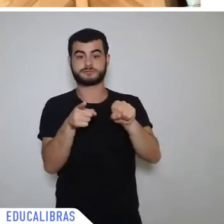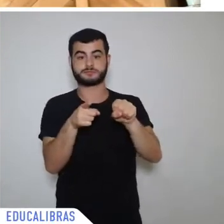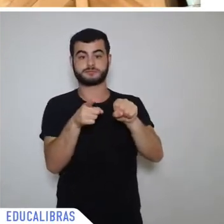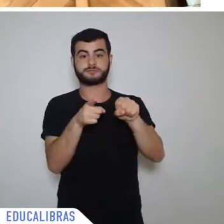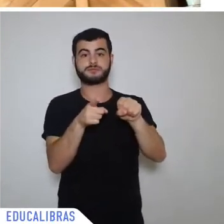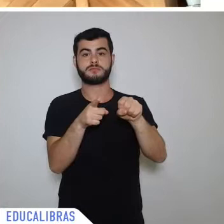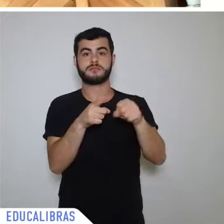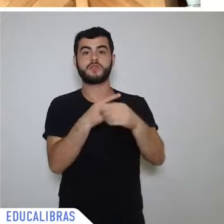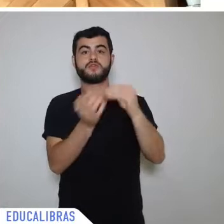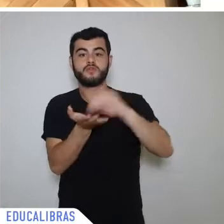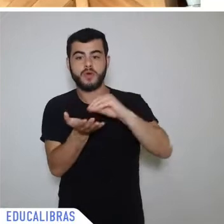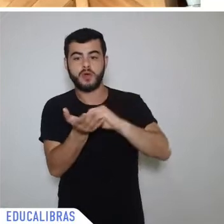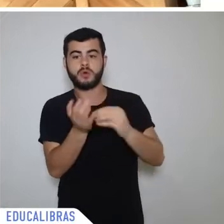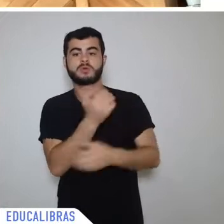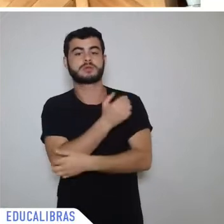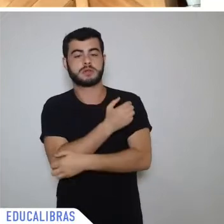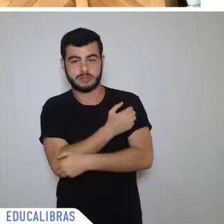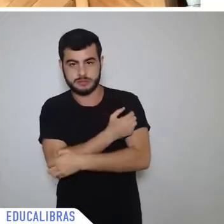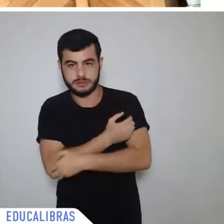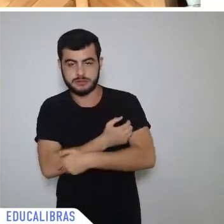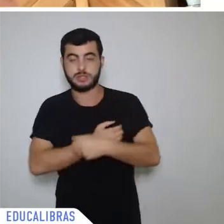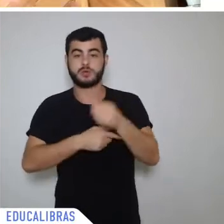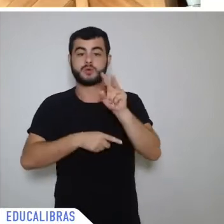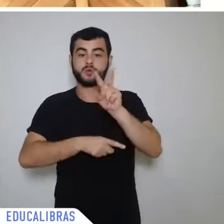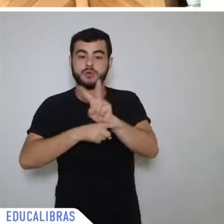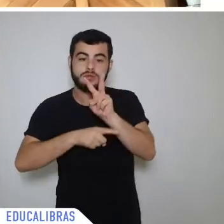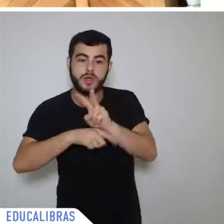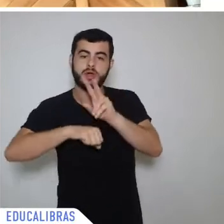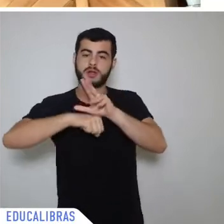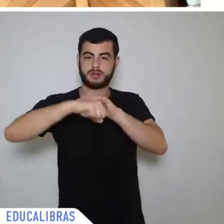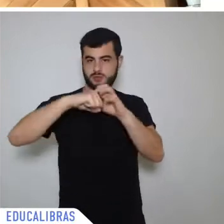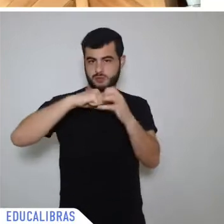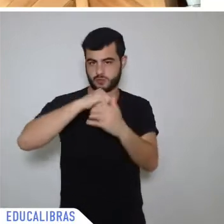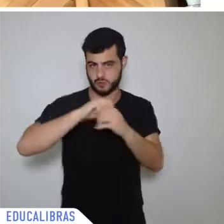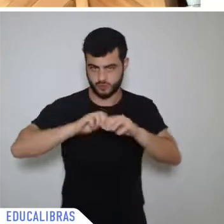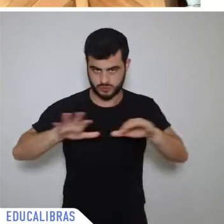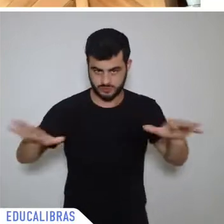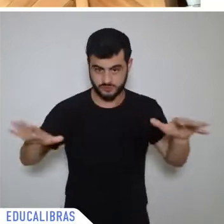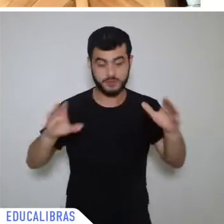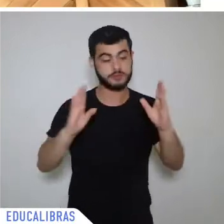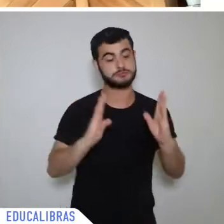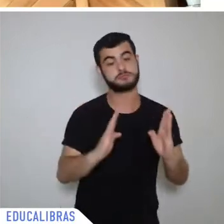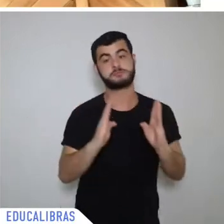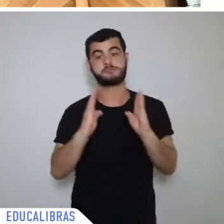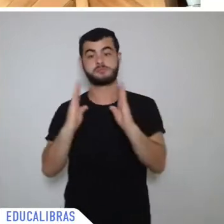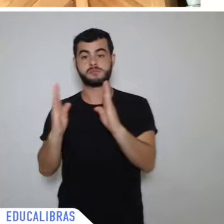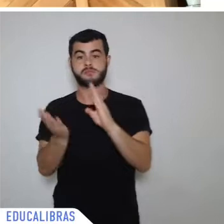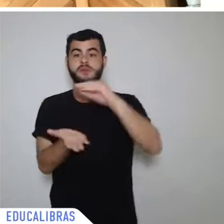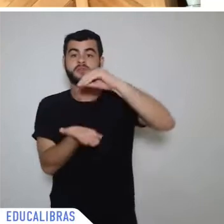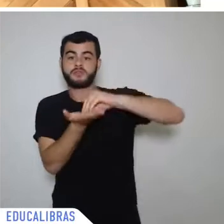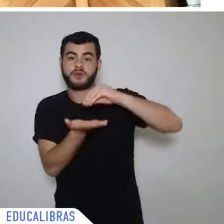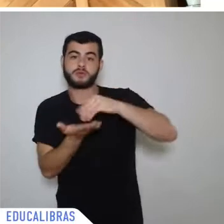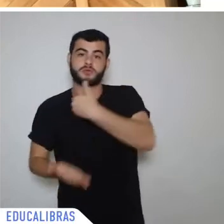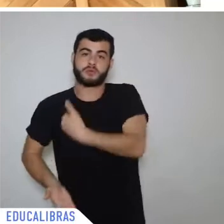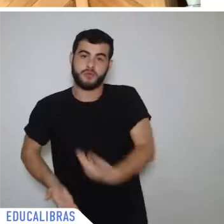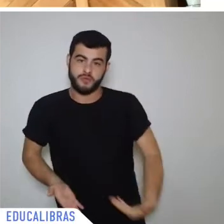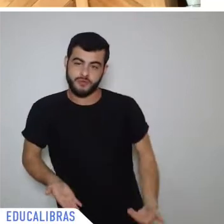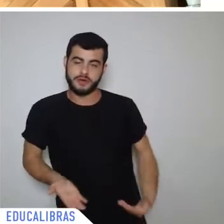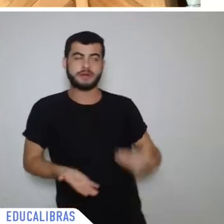inputs and the lack of care with the health system and to the COVID